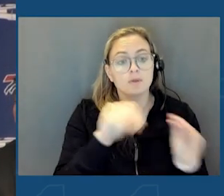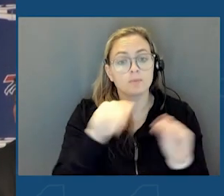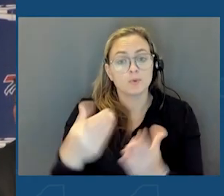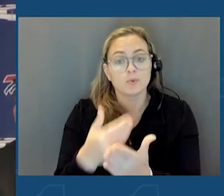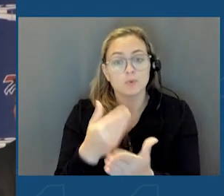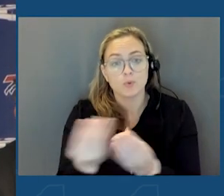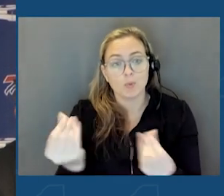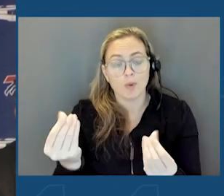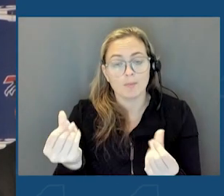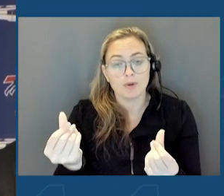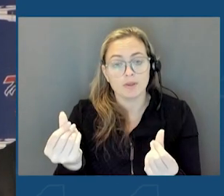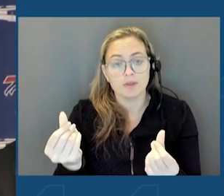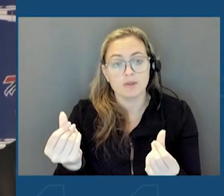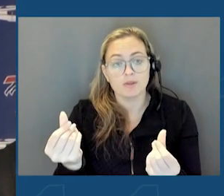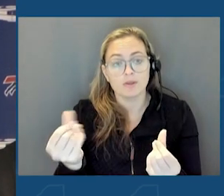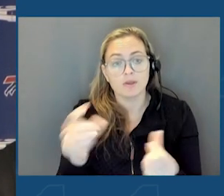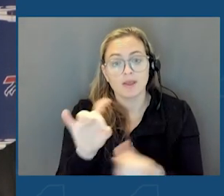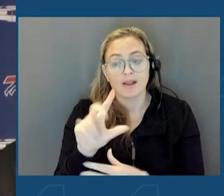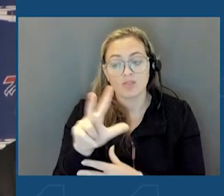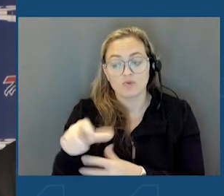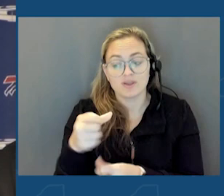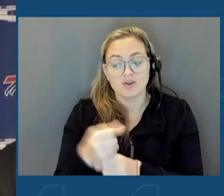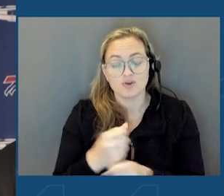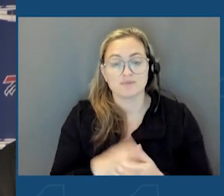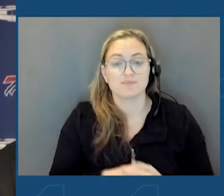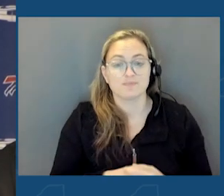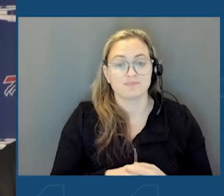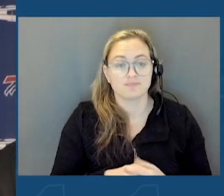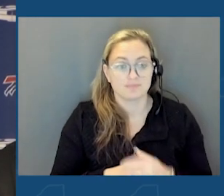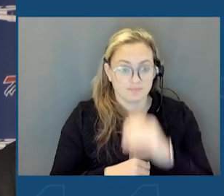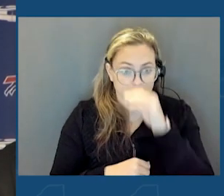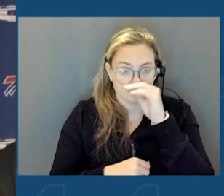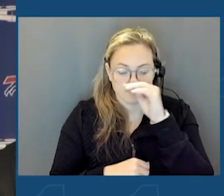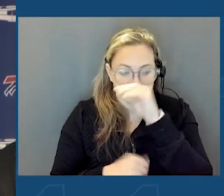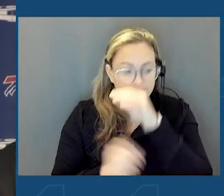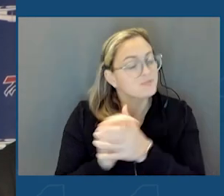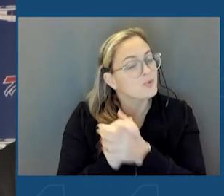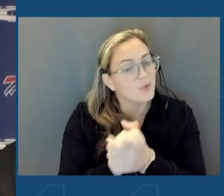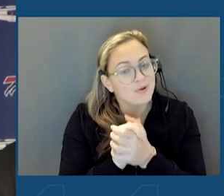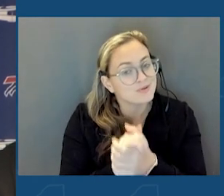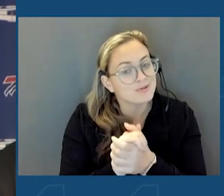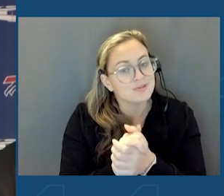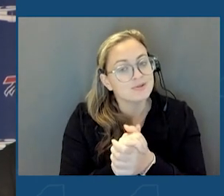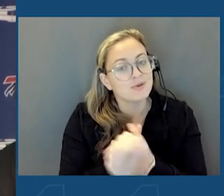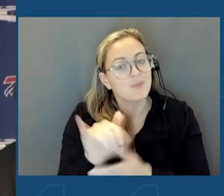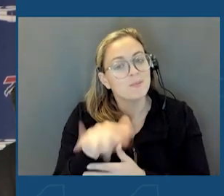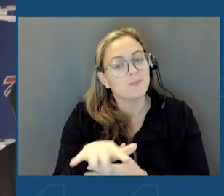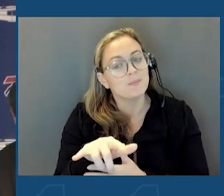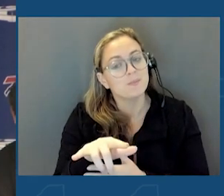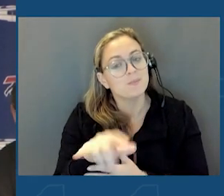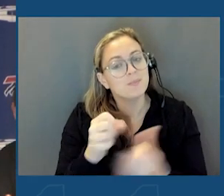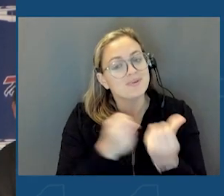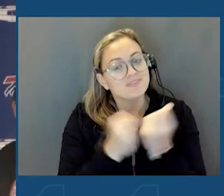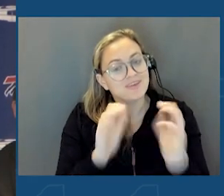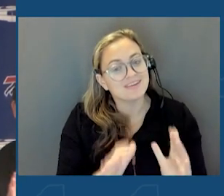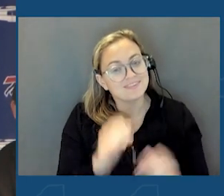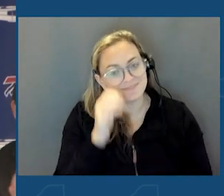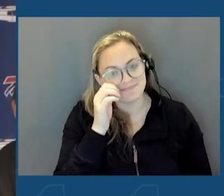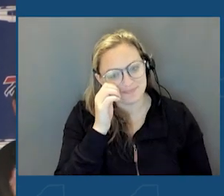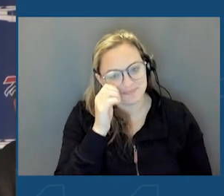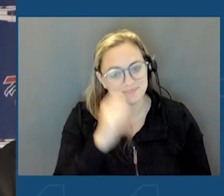property for 83 years. Congratulations, Bills fans.